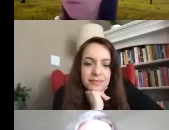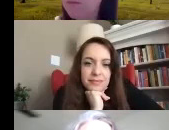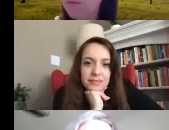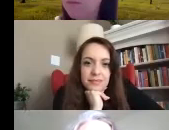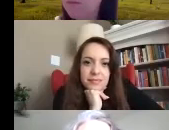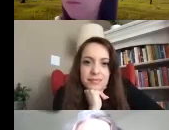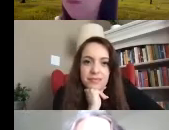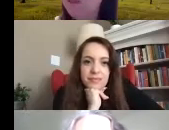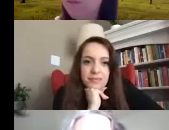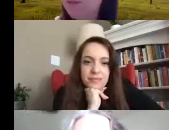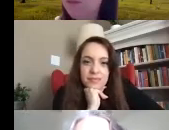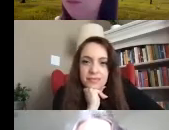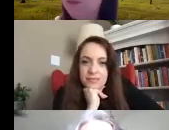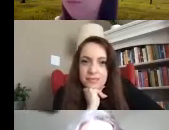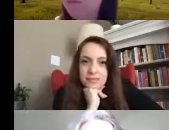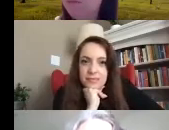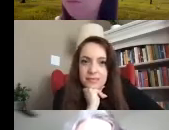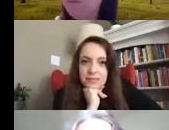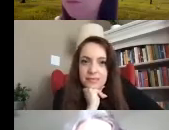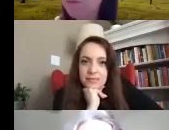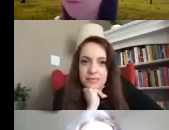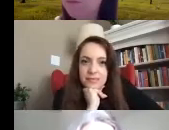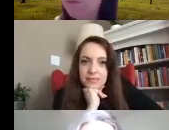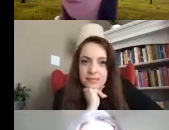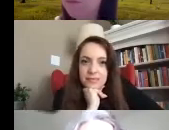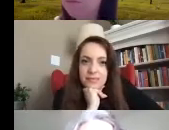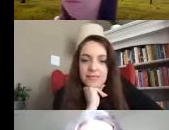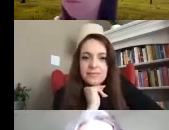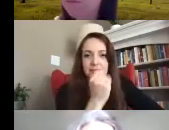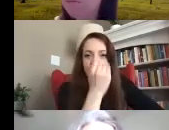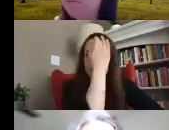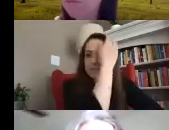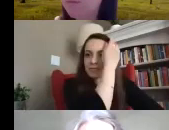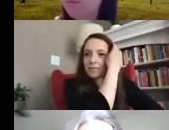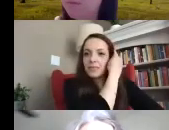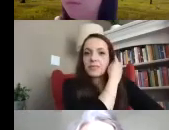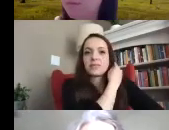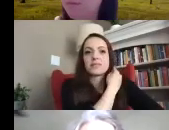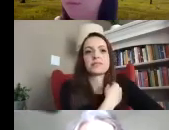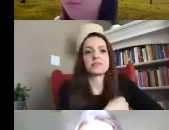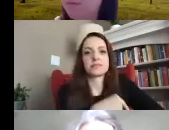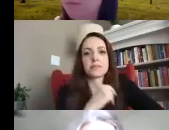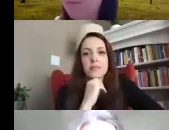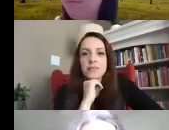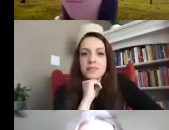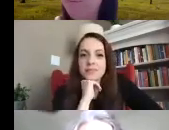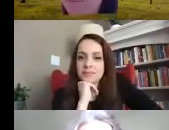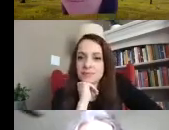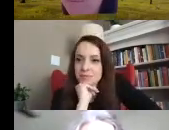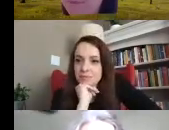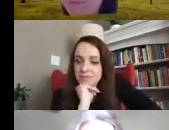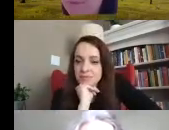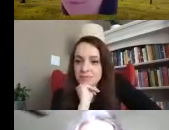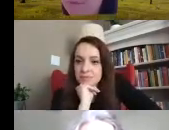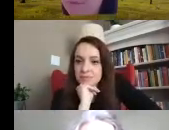Brulette. He's basically, we consider him the pioneer of global health in our department, because